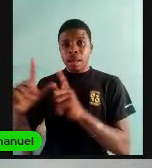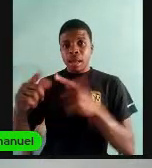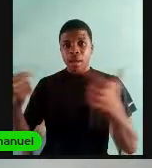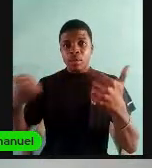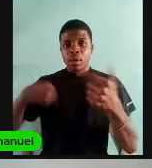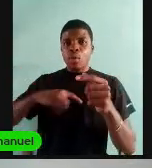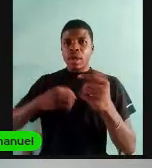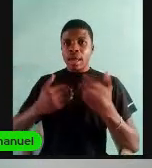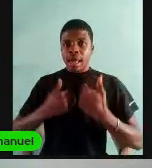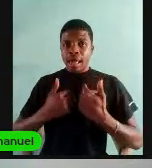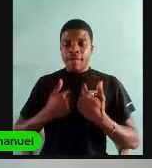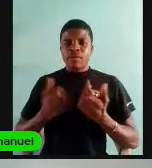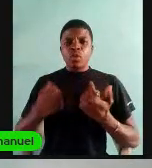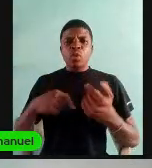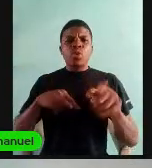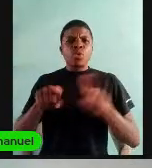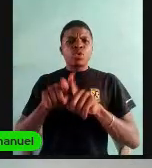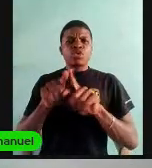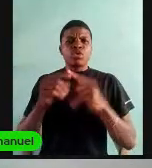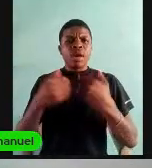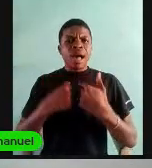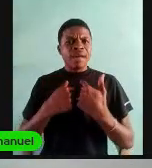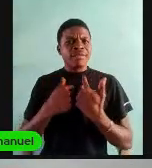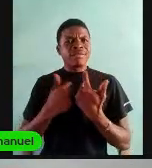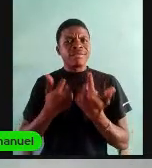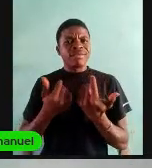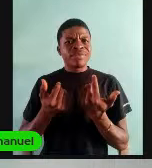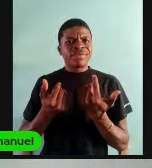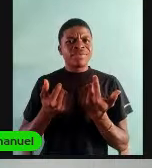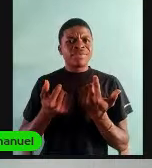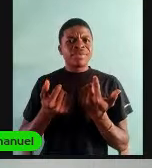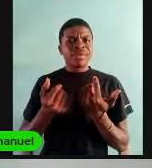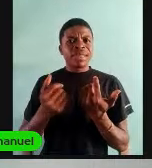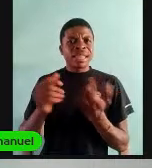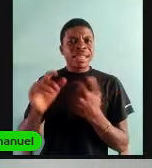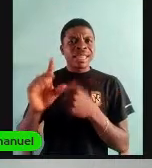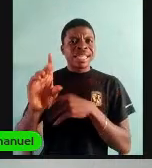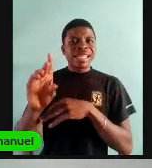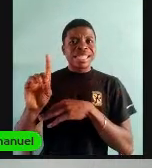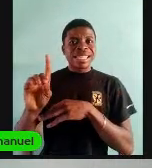and Flutter, mainly for what? Mainly for what? App what?